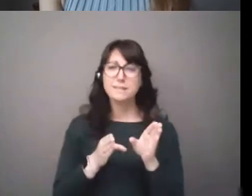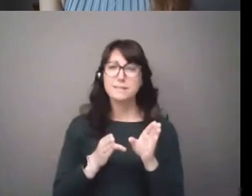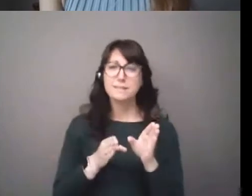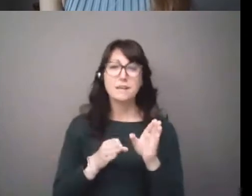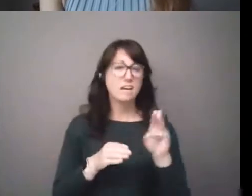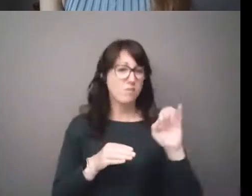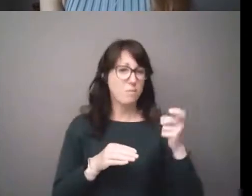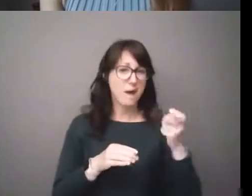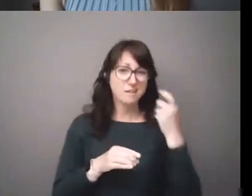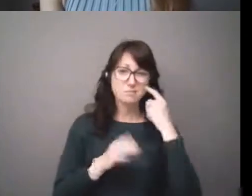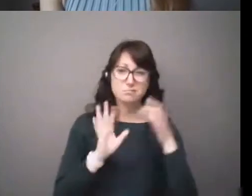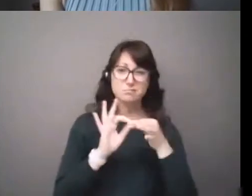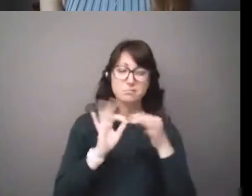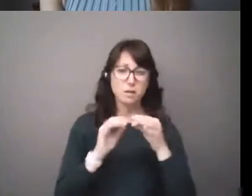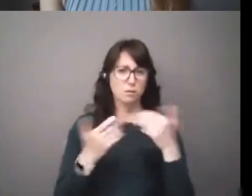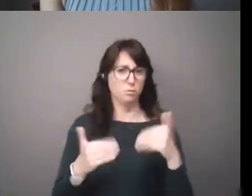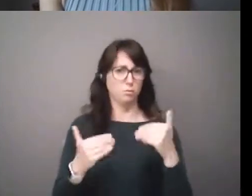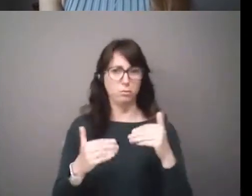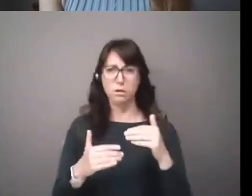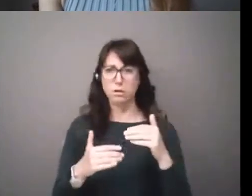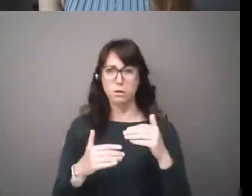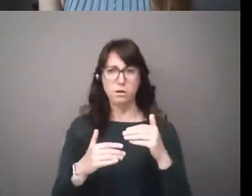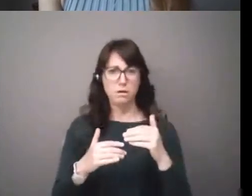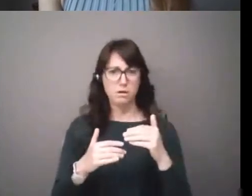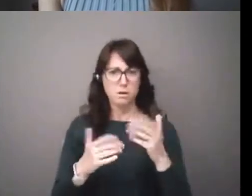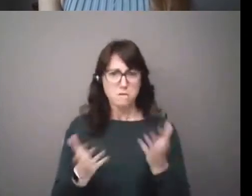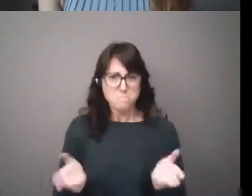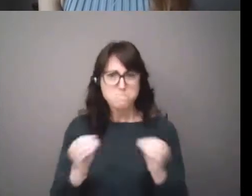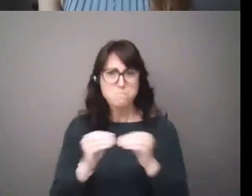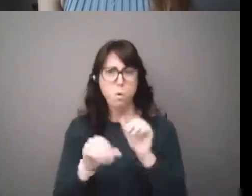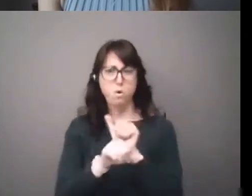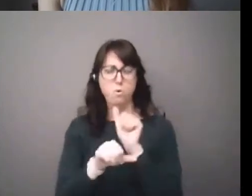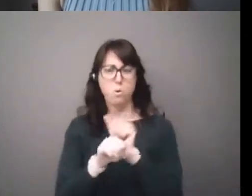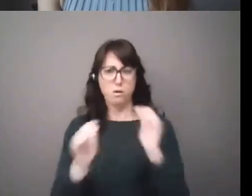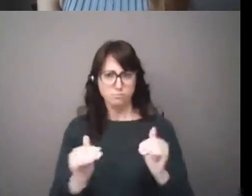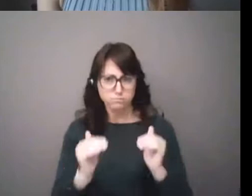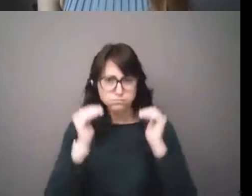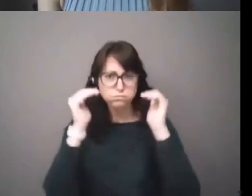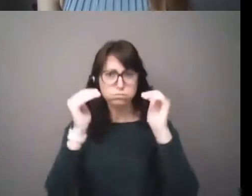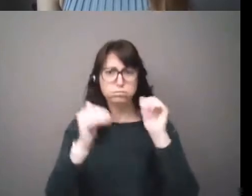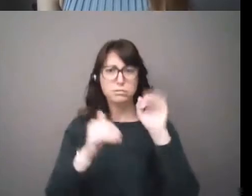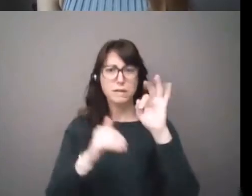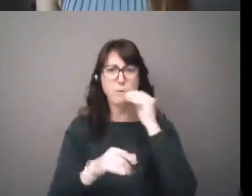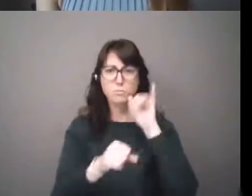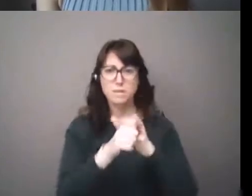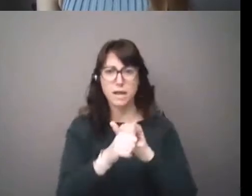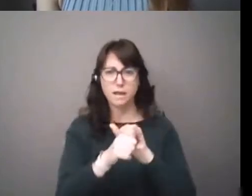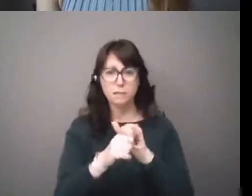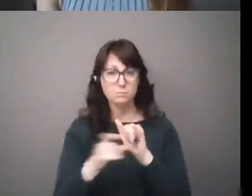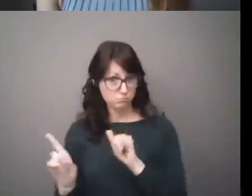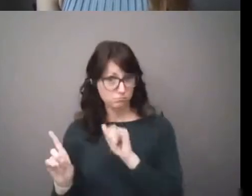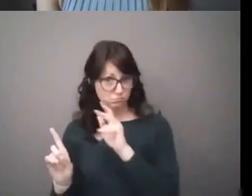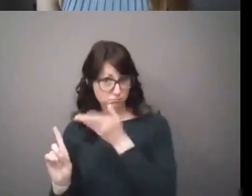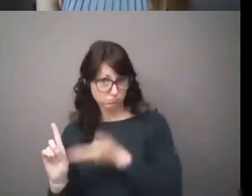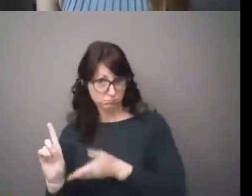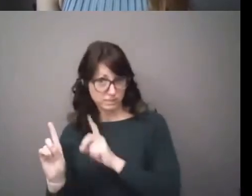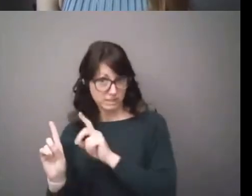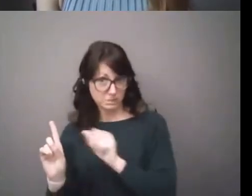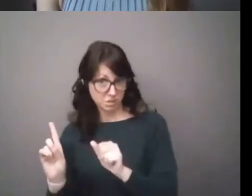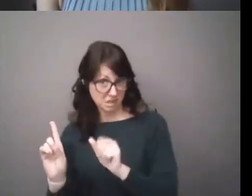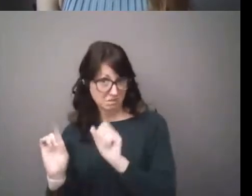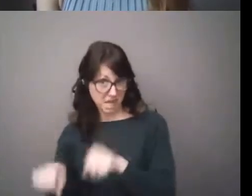Max's point about the productivity, why wouldn't that be true of a person with a disability, et cetera, et cetera? Given the time,